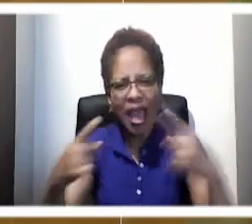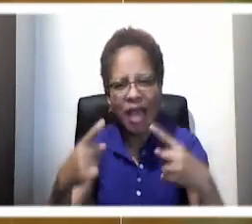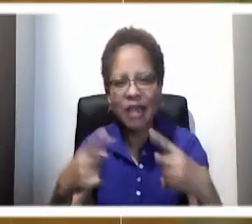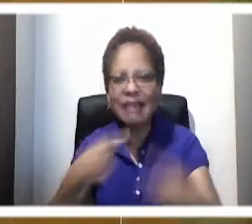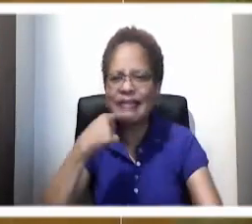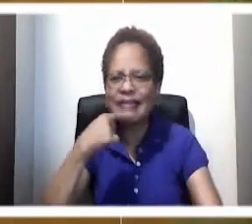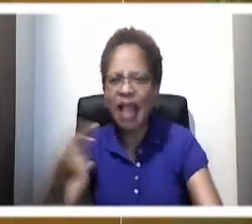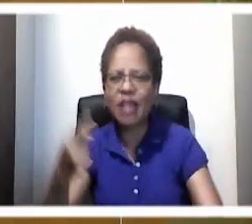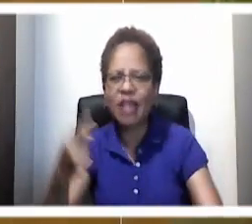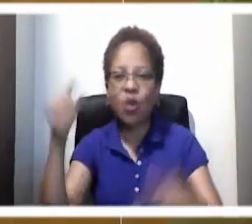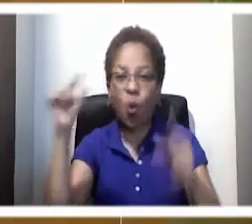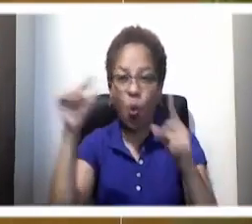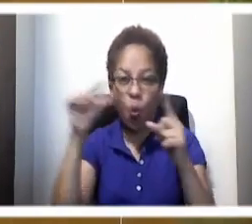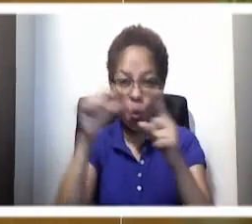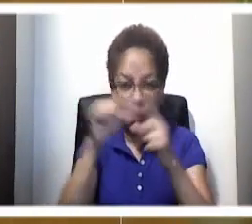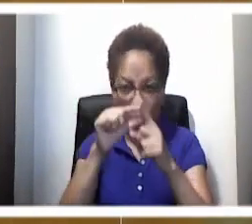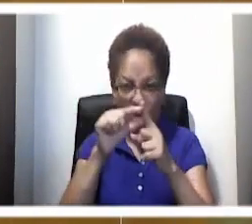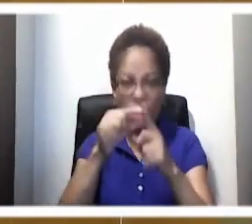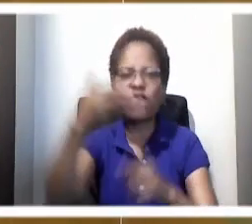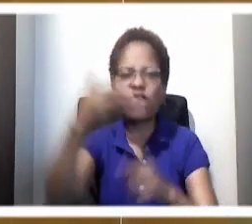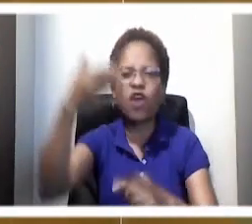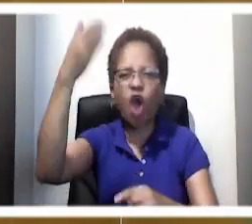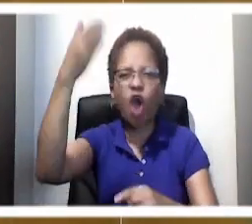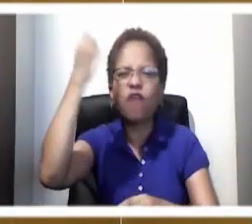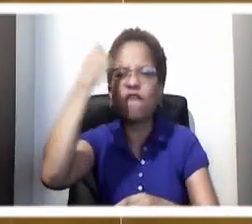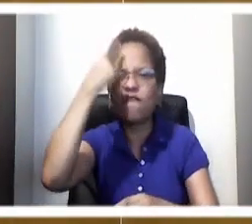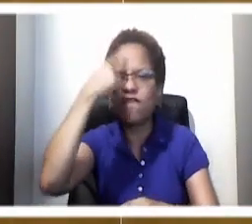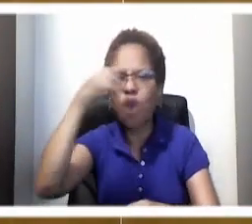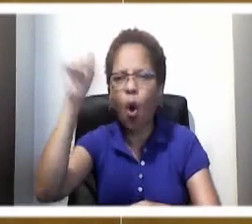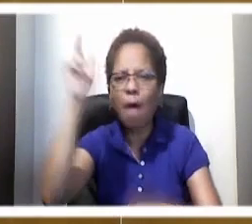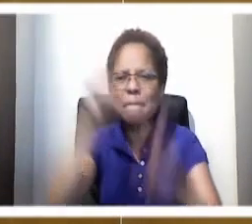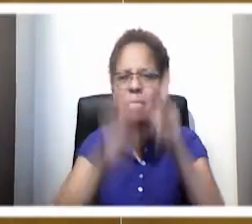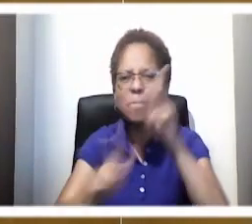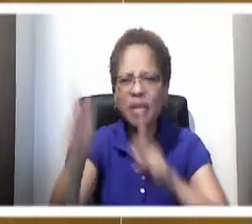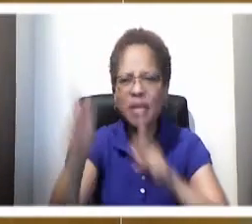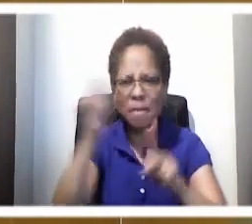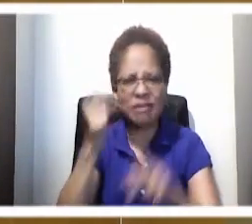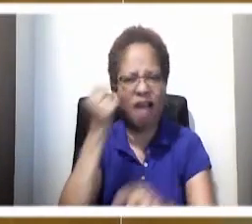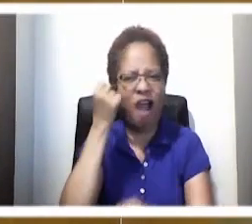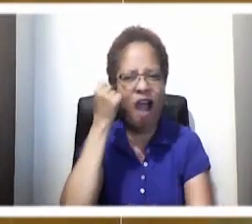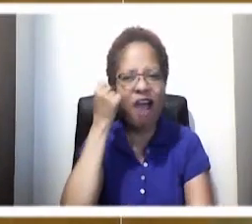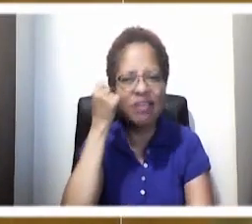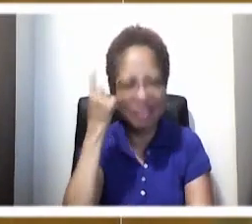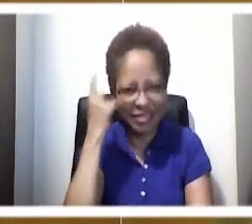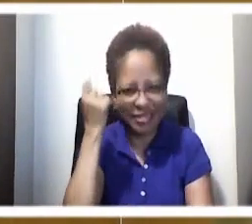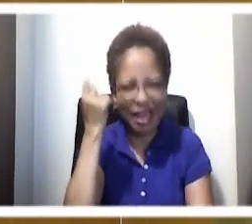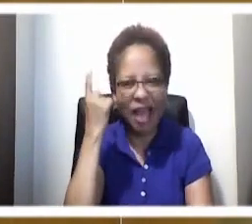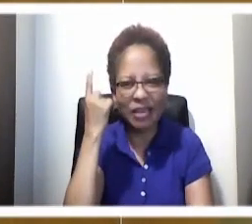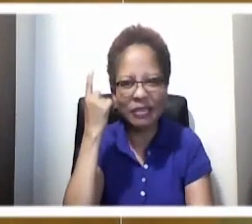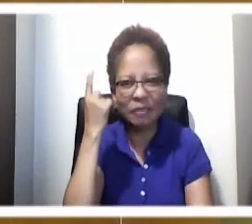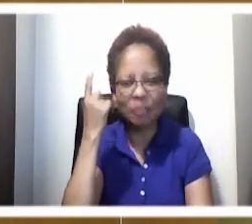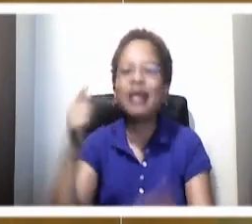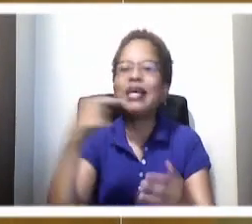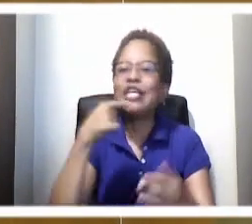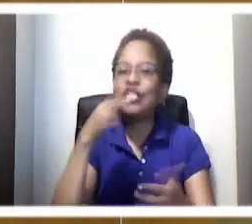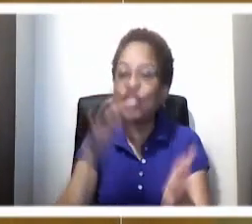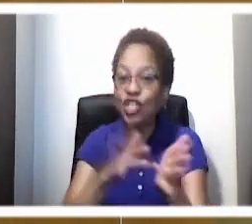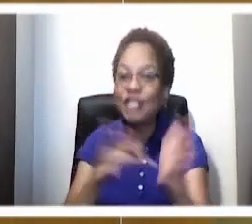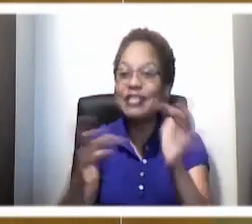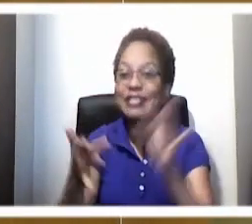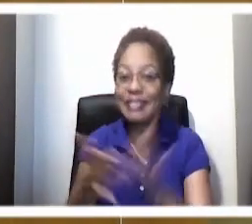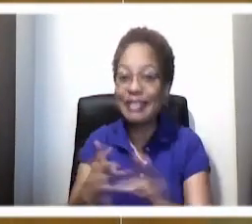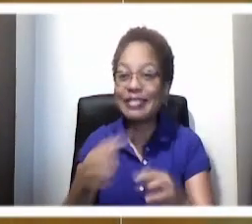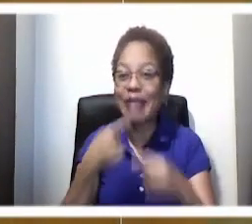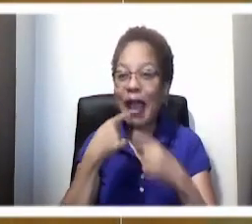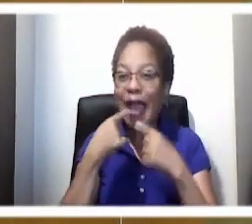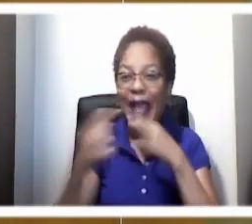they were capable of understanding it. He would not speak to them except in parables, but he explained